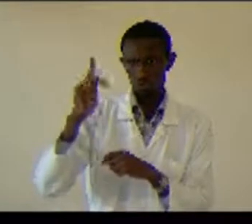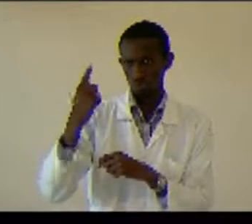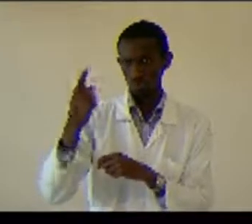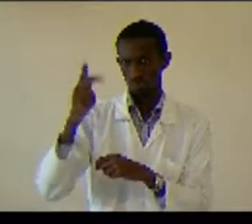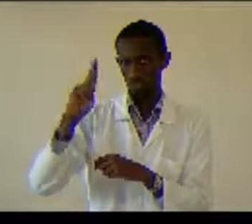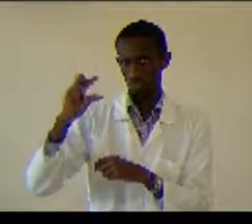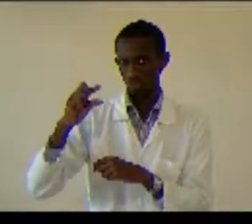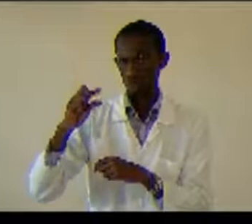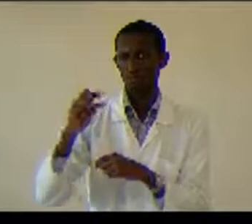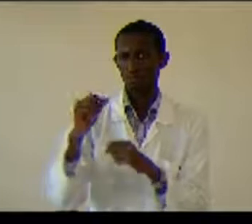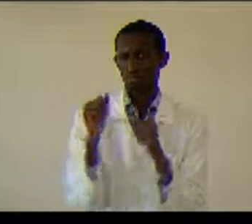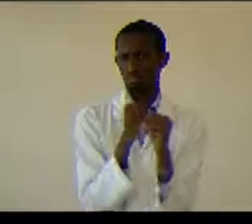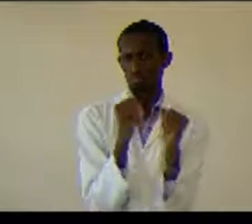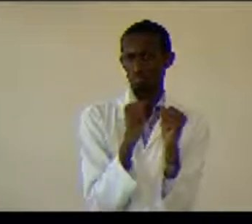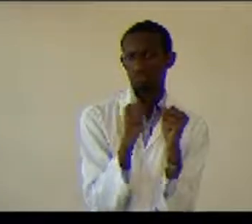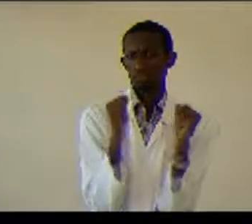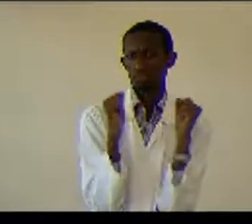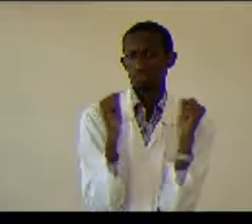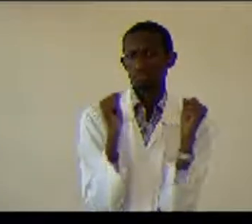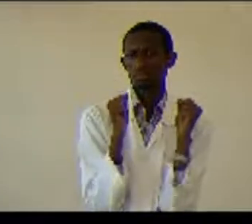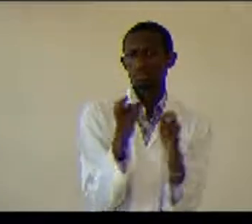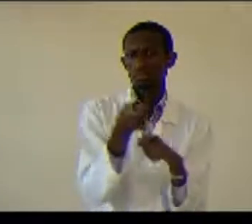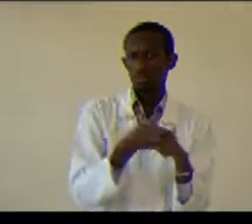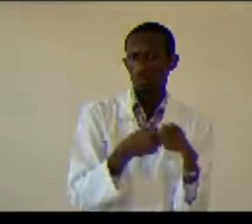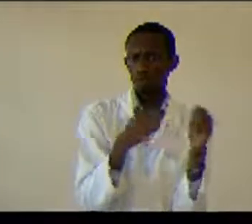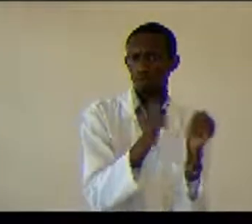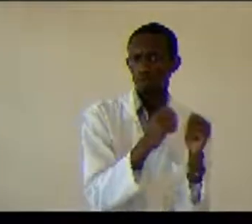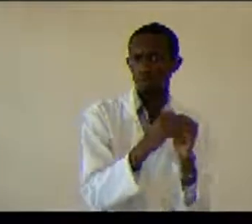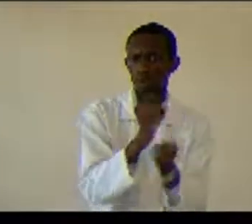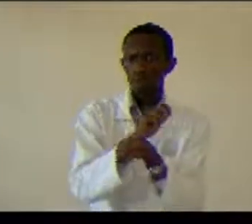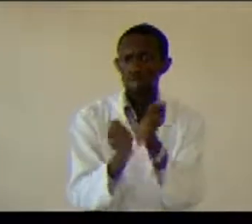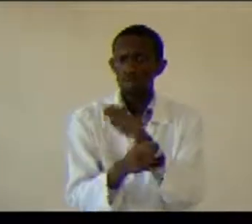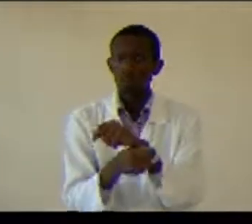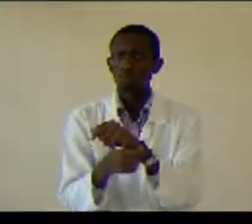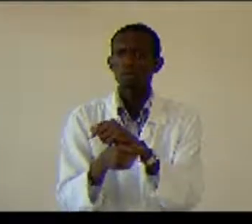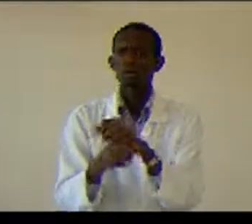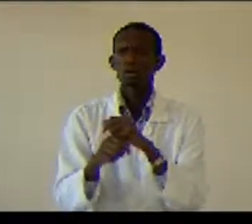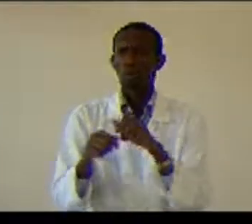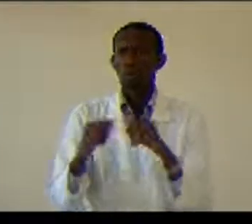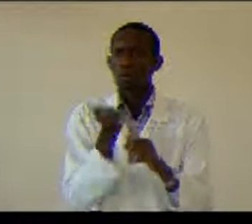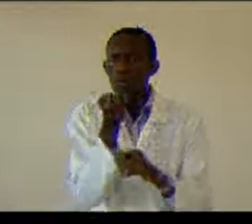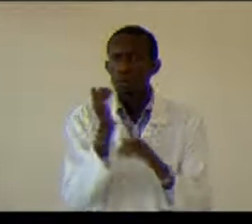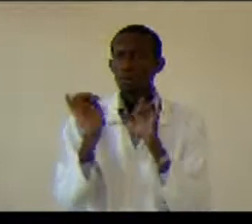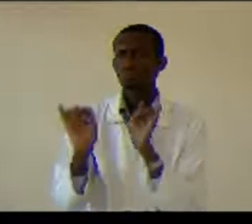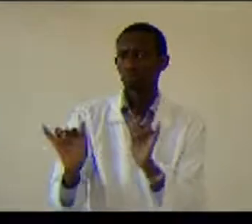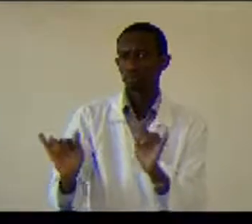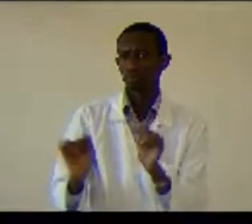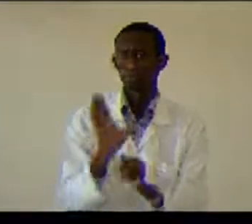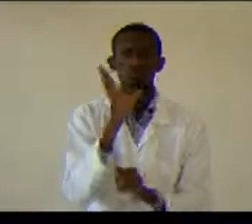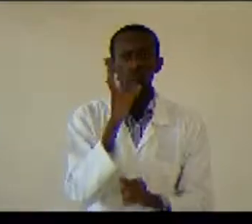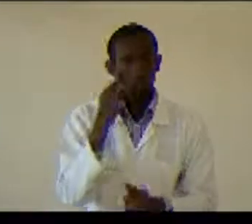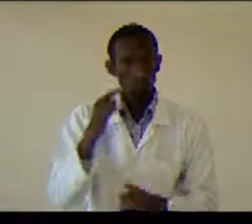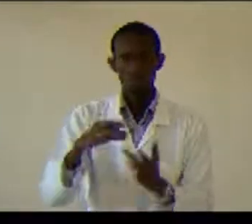ice from solid to liquid at constant temperature. Let's go to specific latent heat